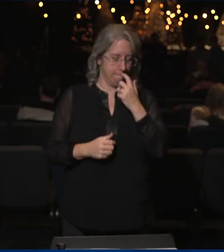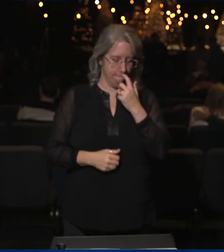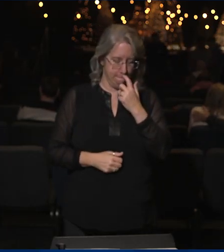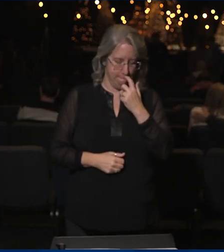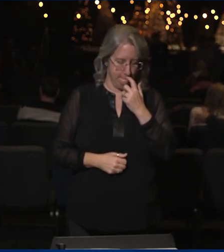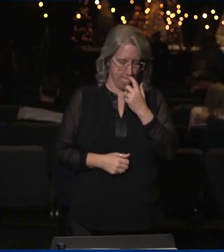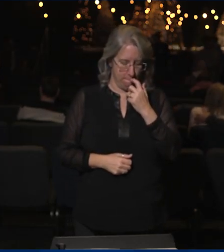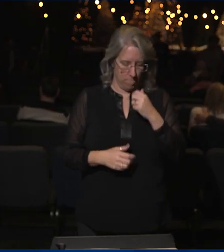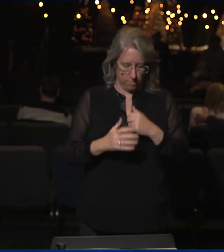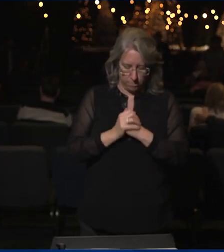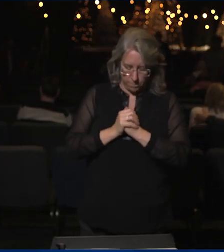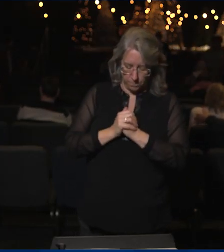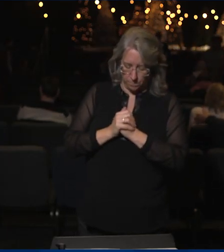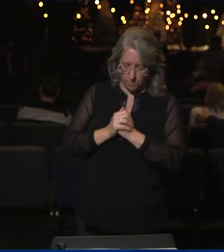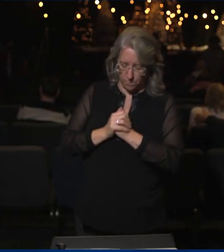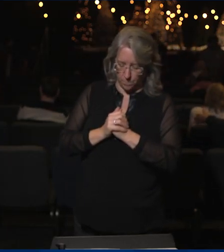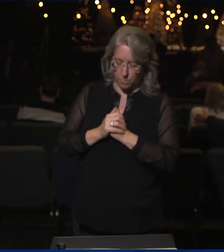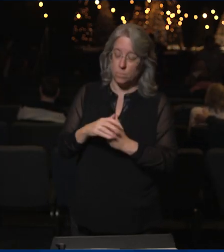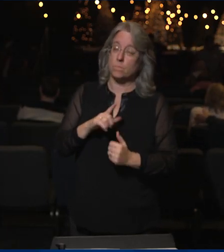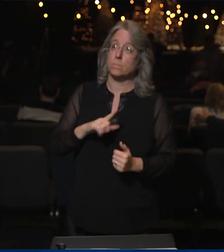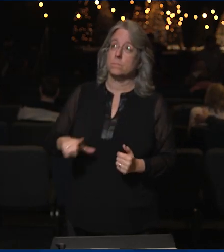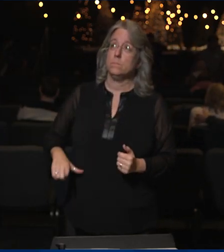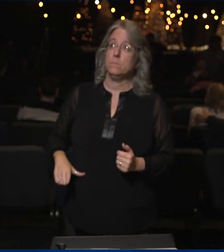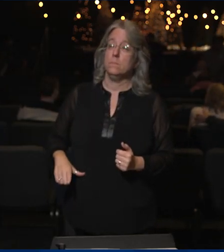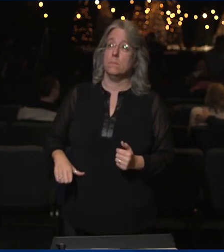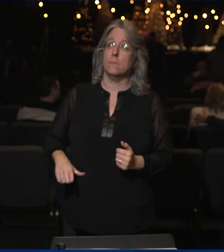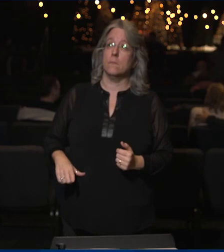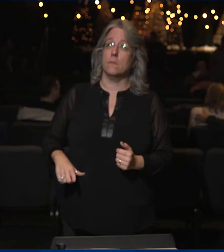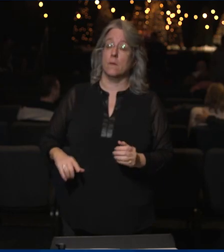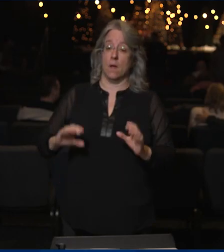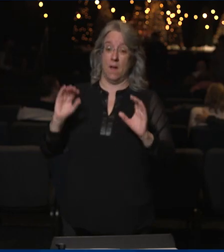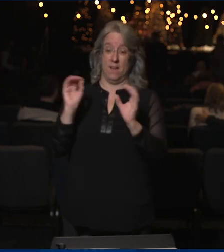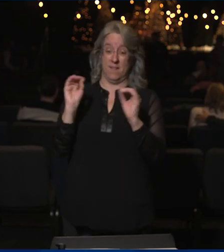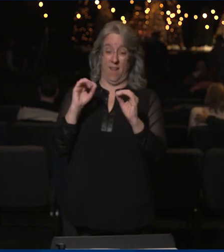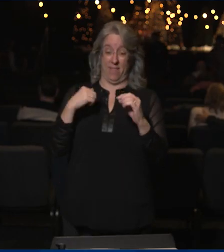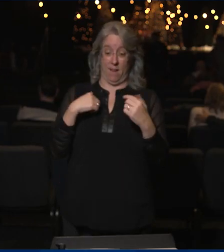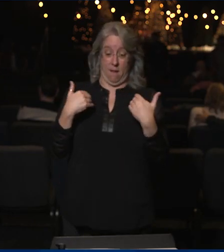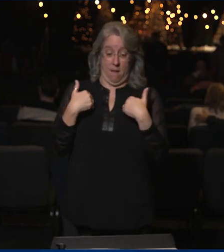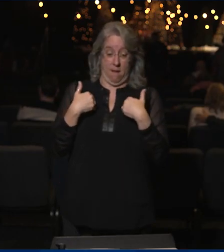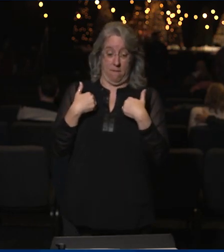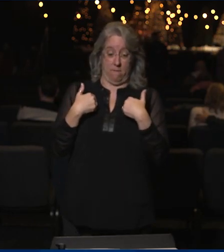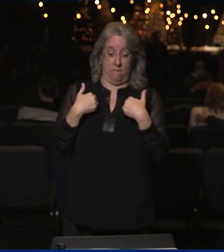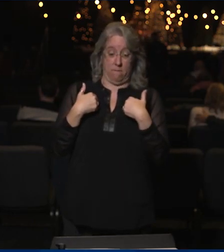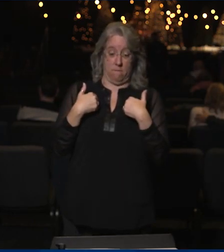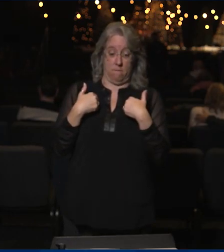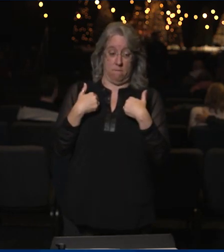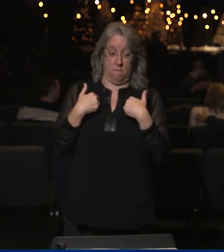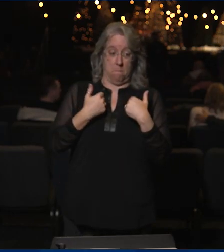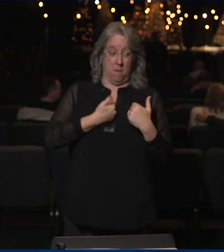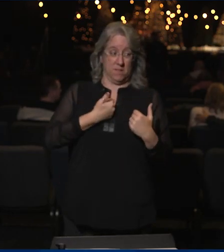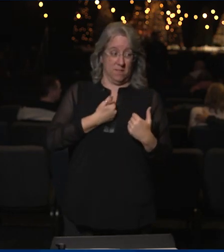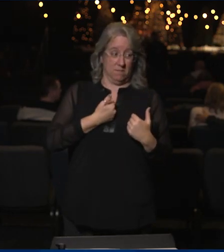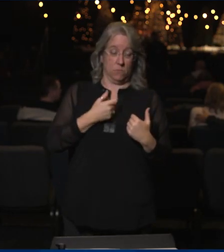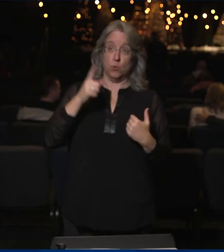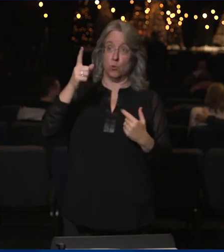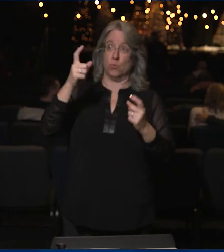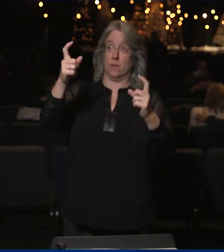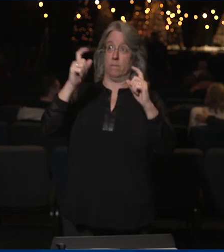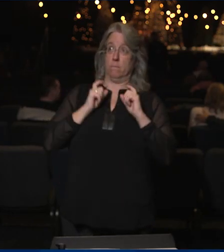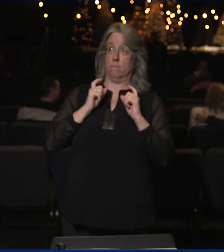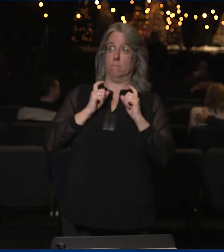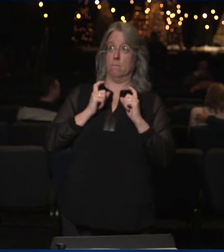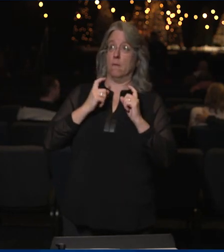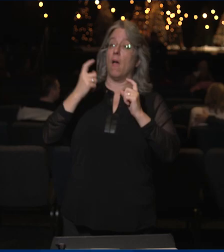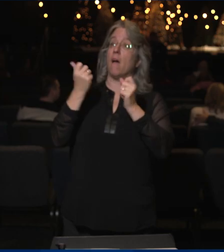Lord, there is nothing I have that you have not given me. All I have and am belongs to